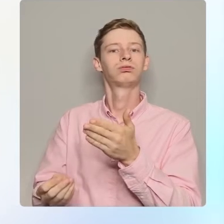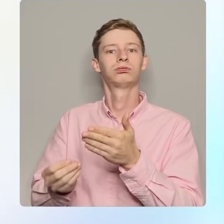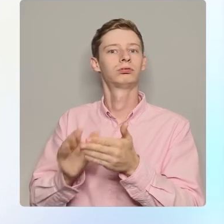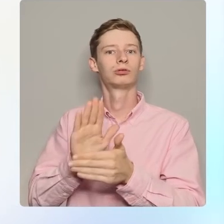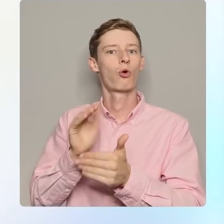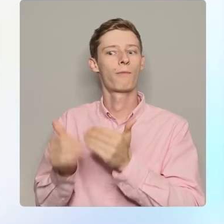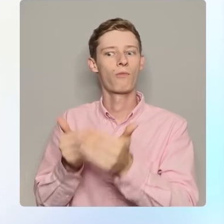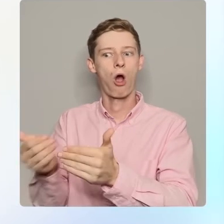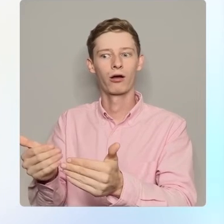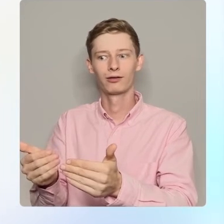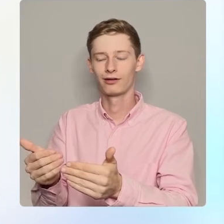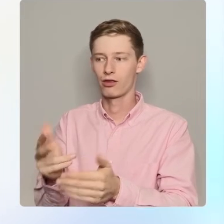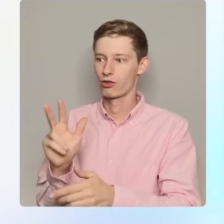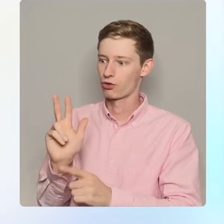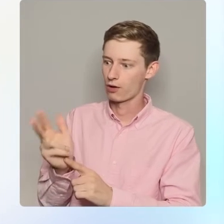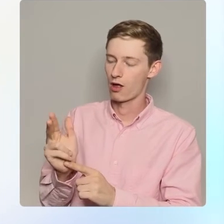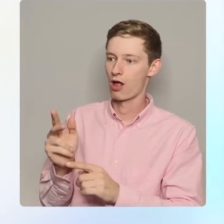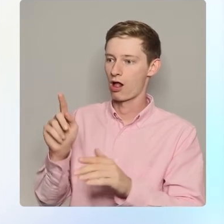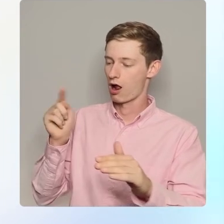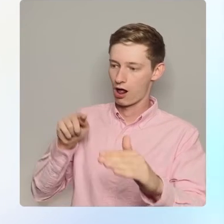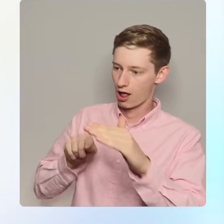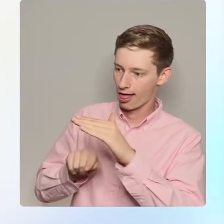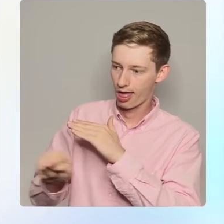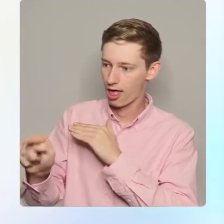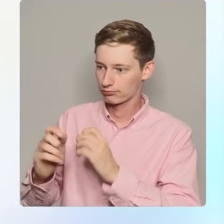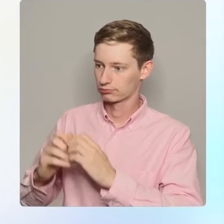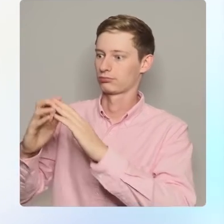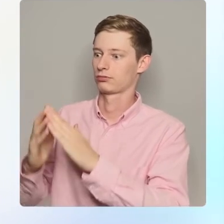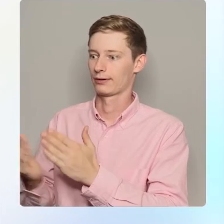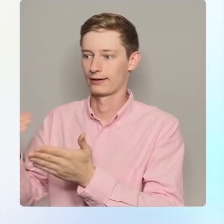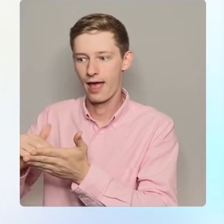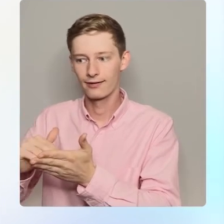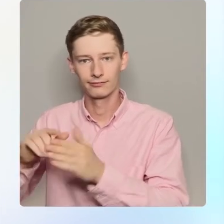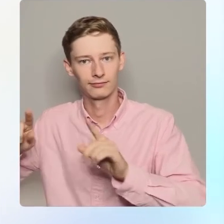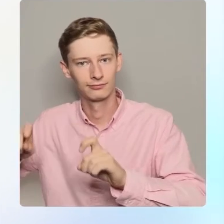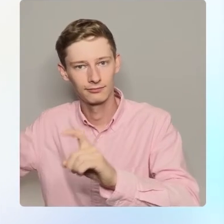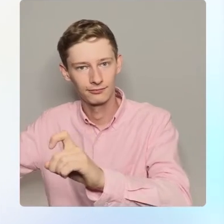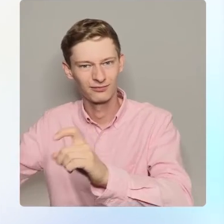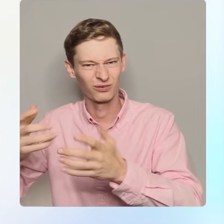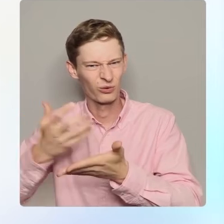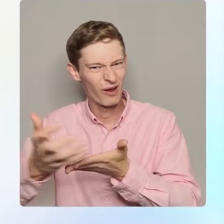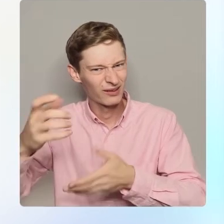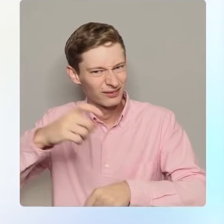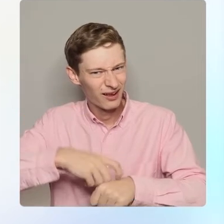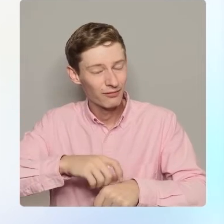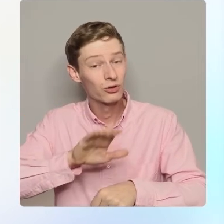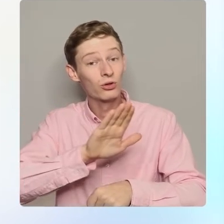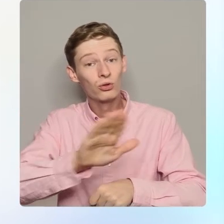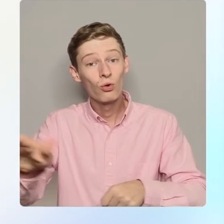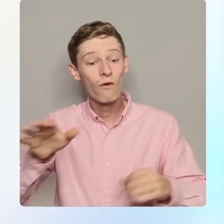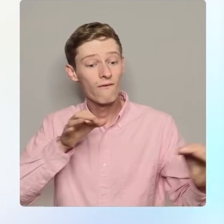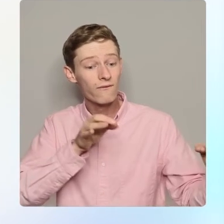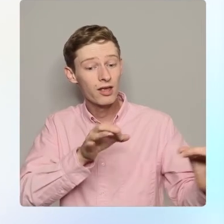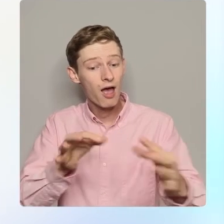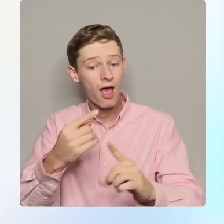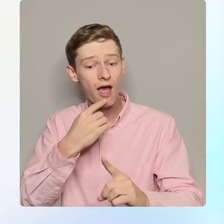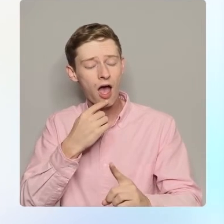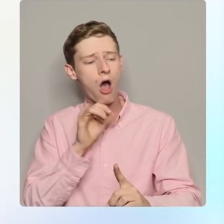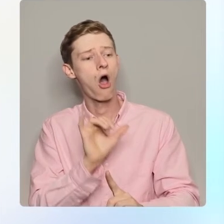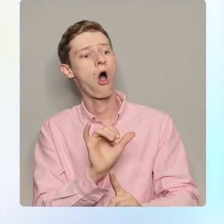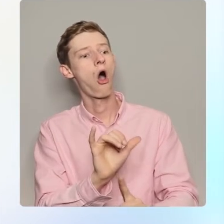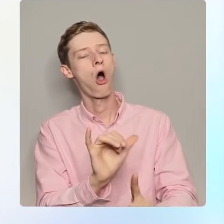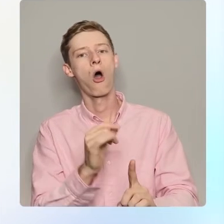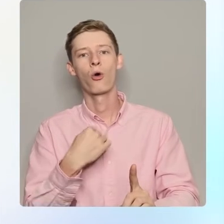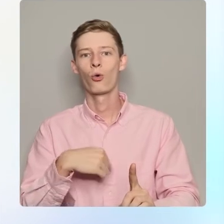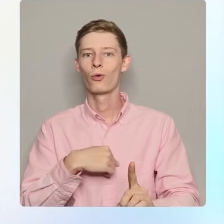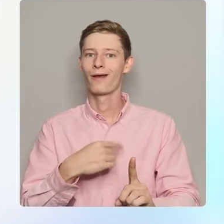running. The Guardian was hard to turn off. And good luck to you if you needed to reset your test device. Poof, there goes 3 minutes